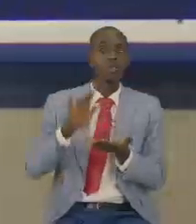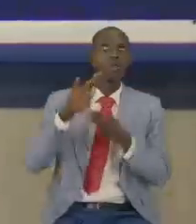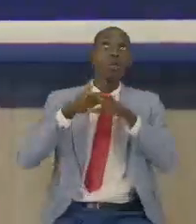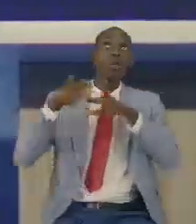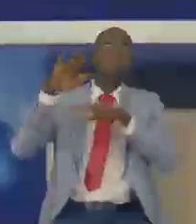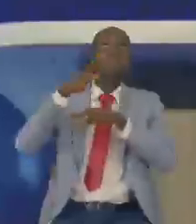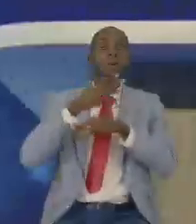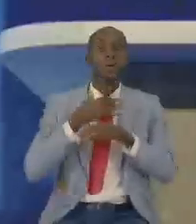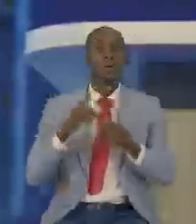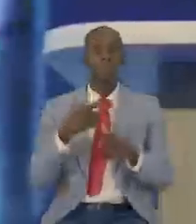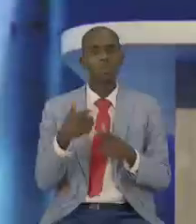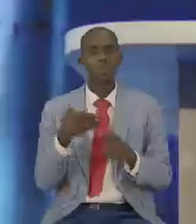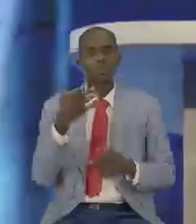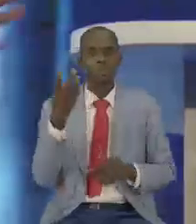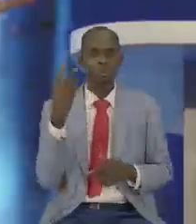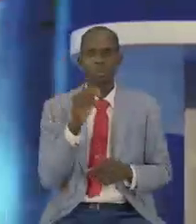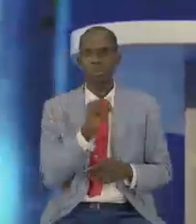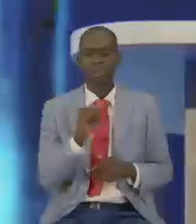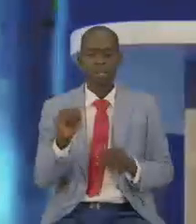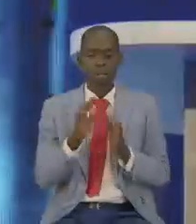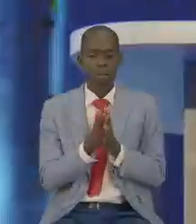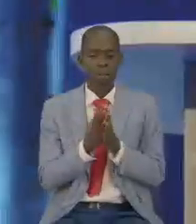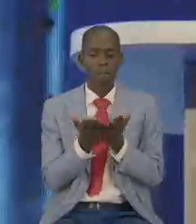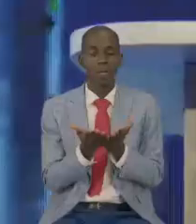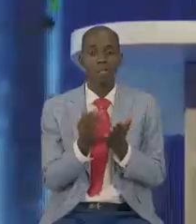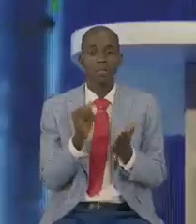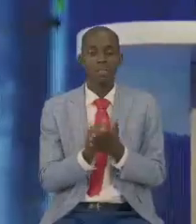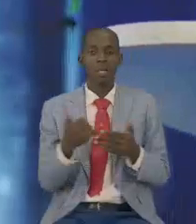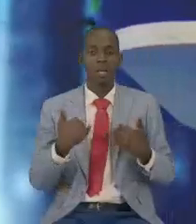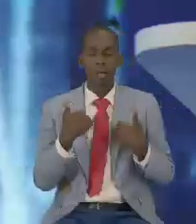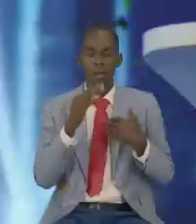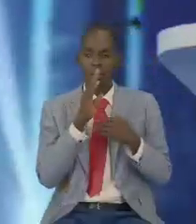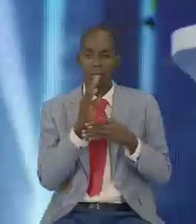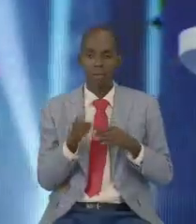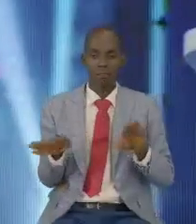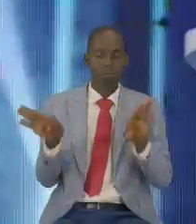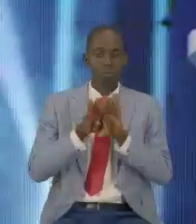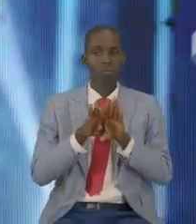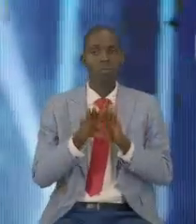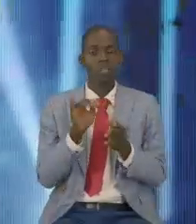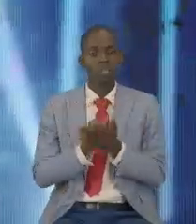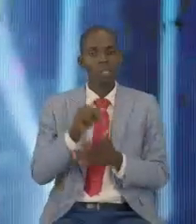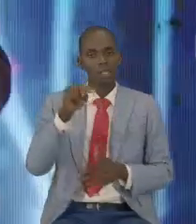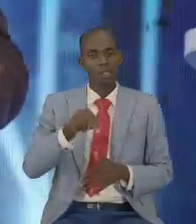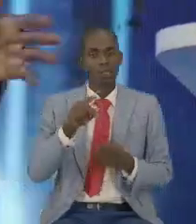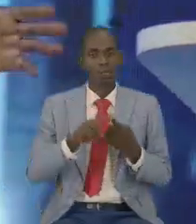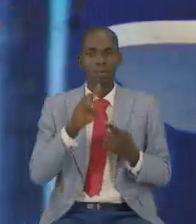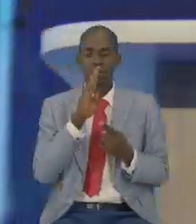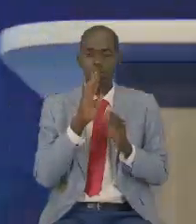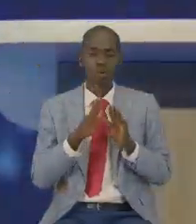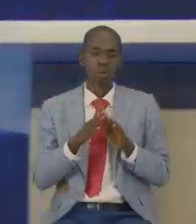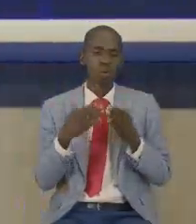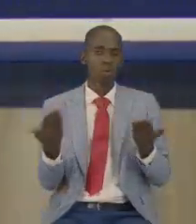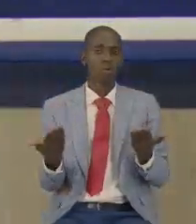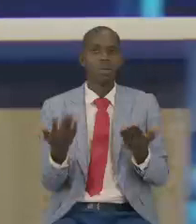been sealed, that ought to be opened. And they looked on earth, and they looked at